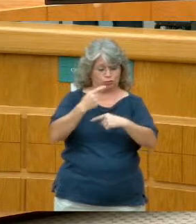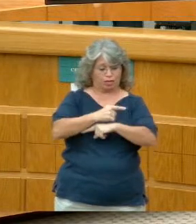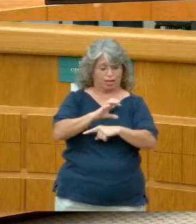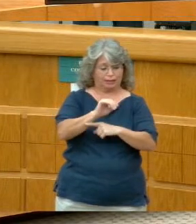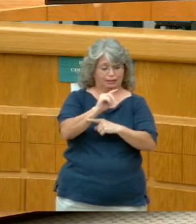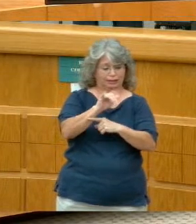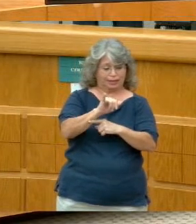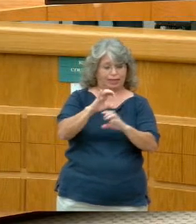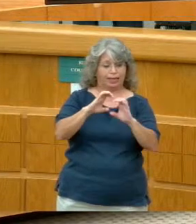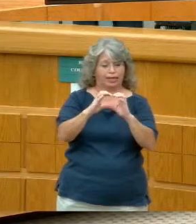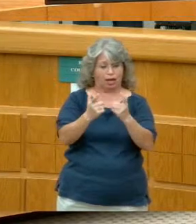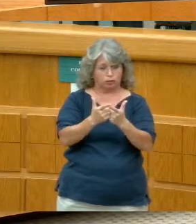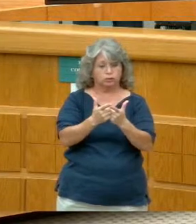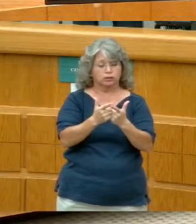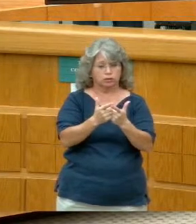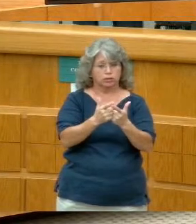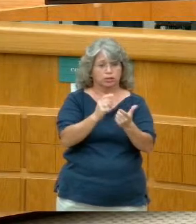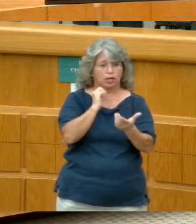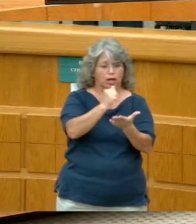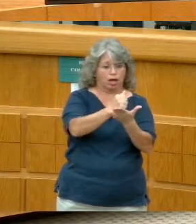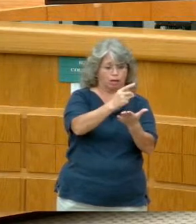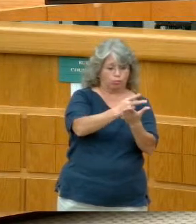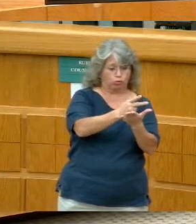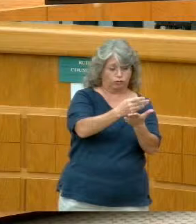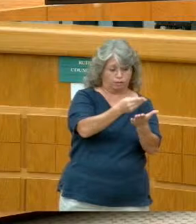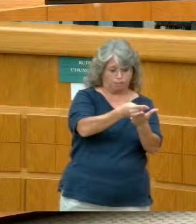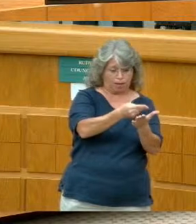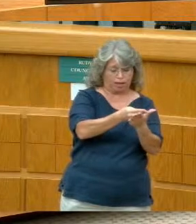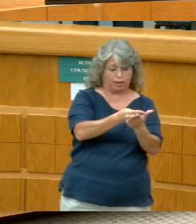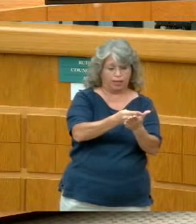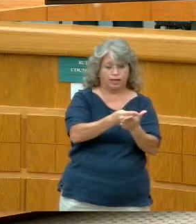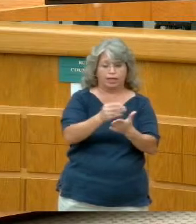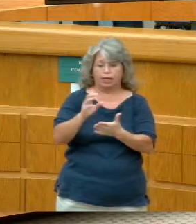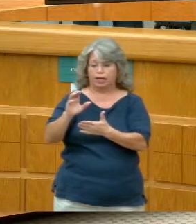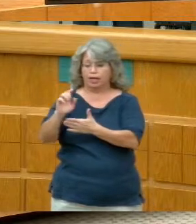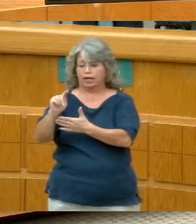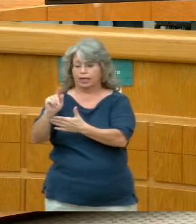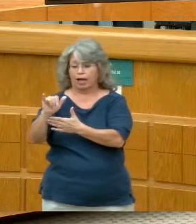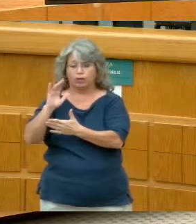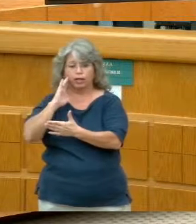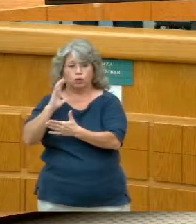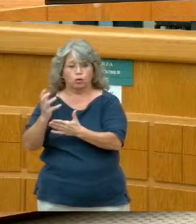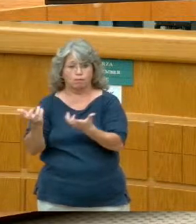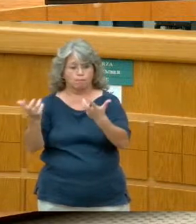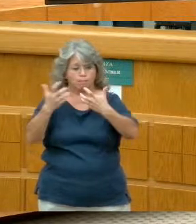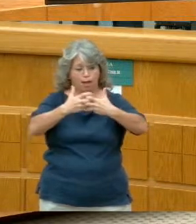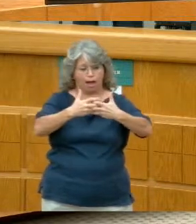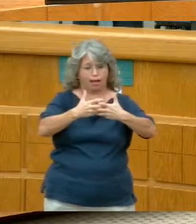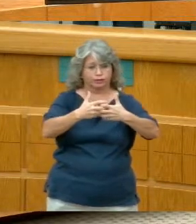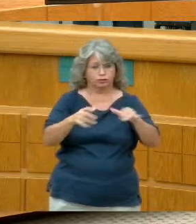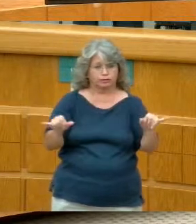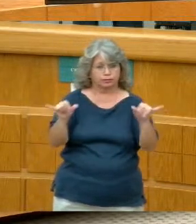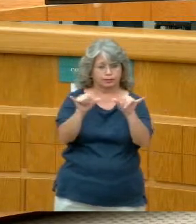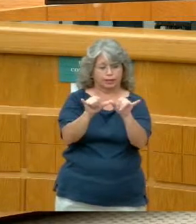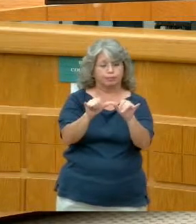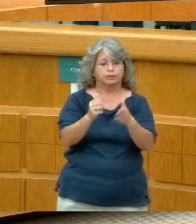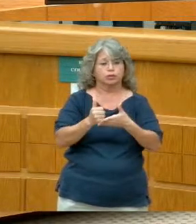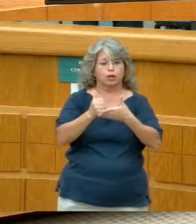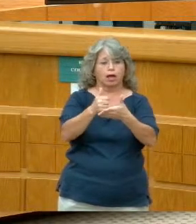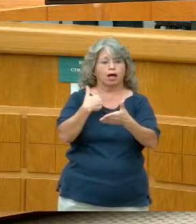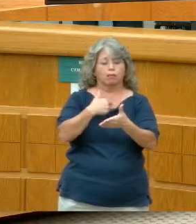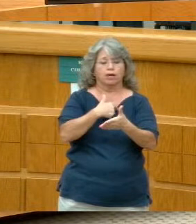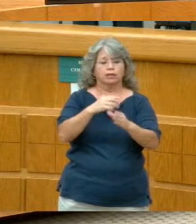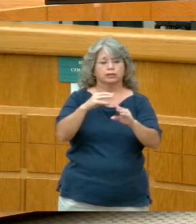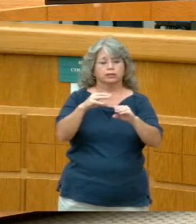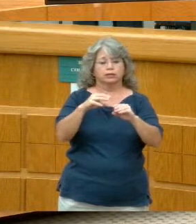approve dollars that will be significantly matched by county dollars in order to help us engage in a